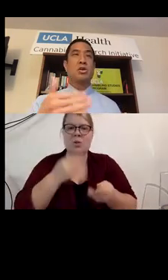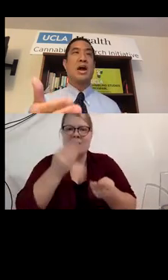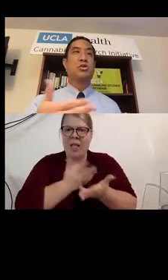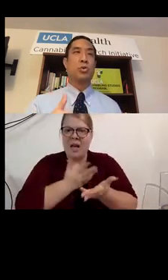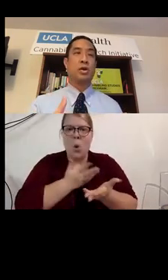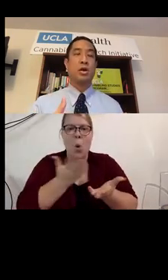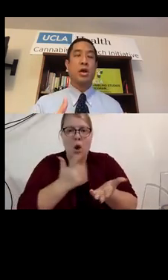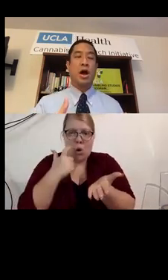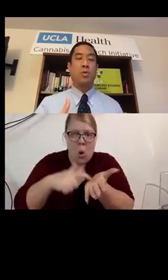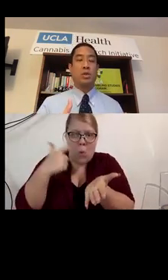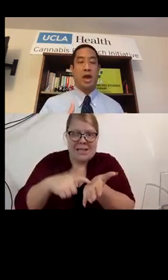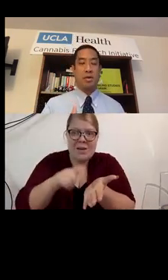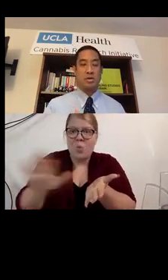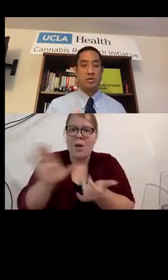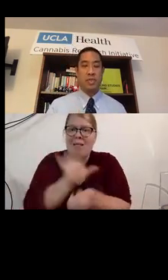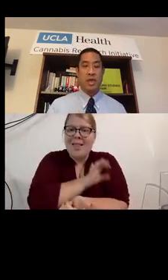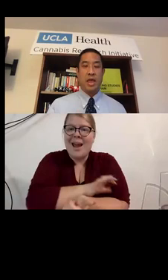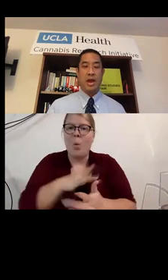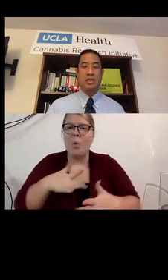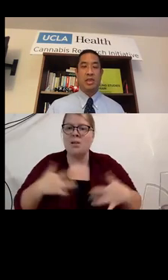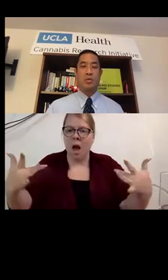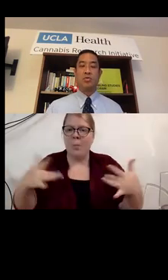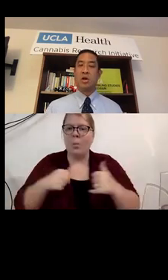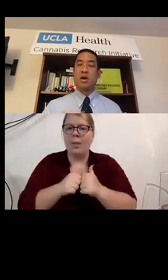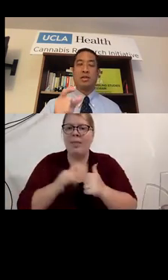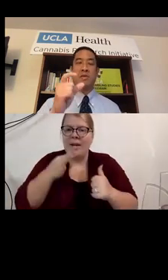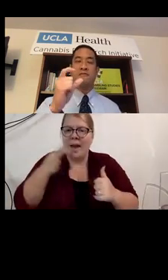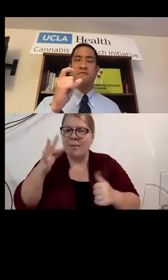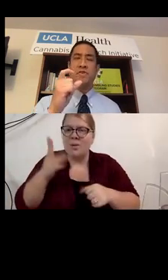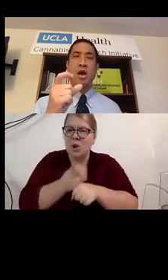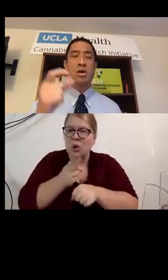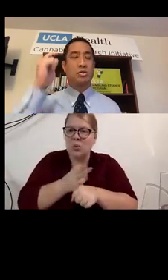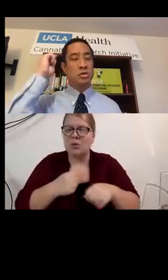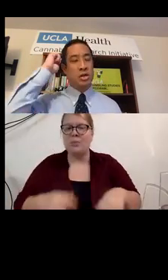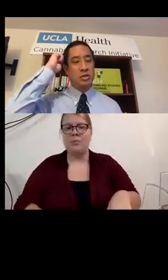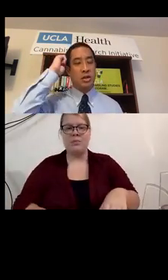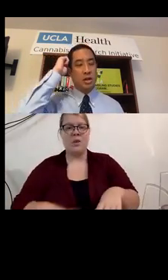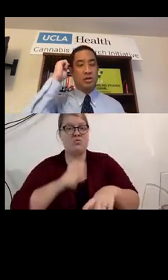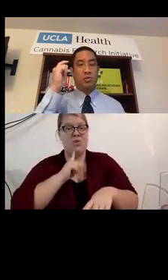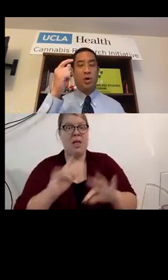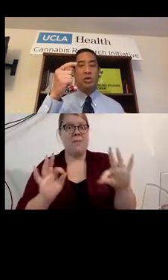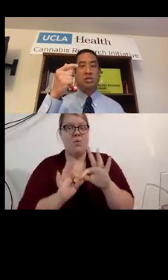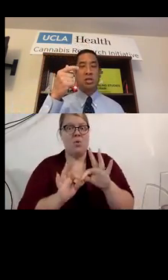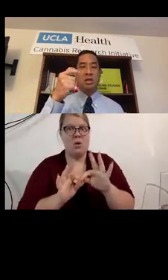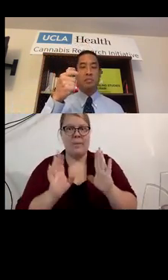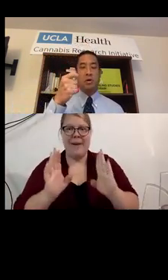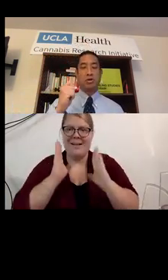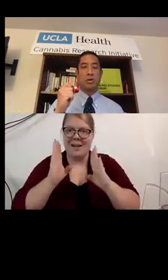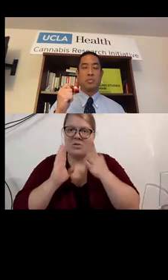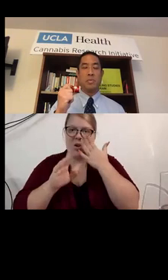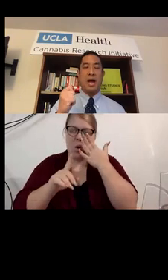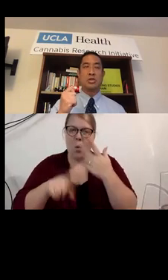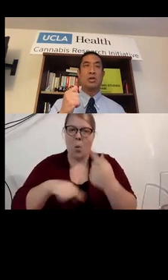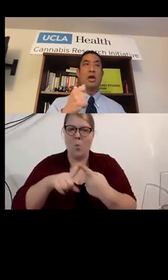doing and not doing with cannabis. And I think we really have to pay very close attention to when we see